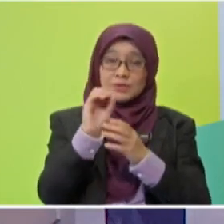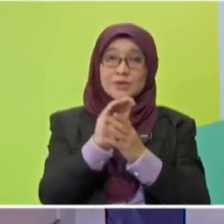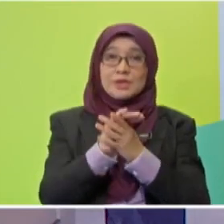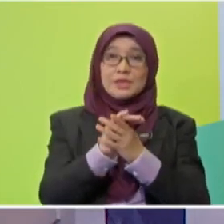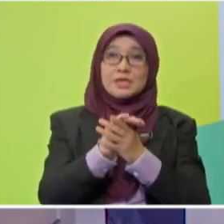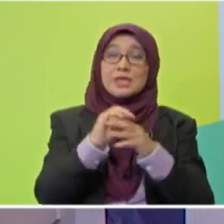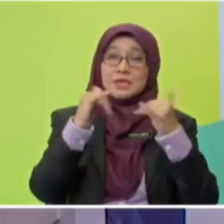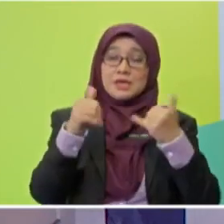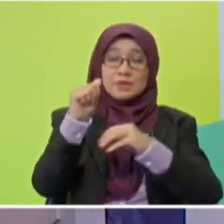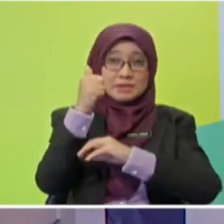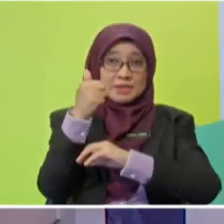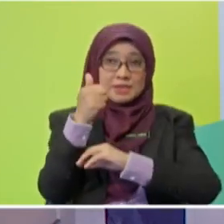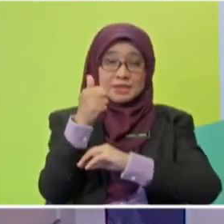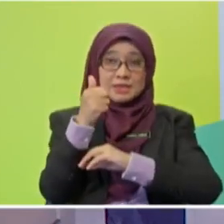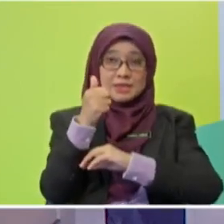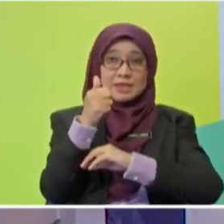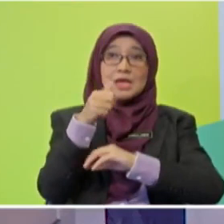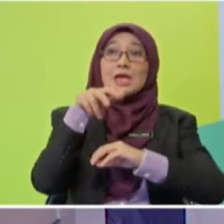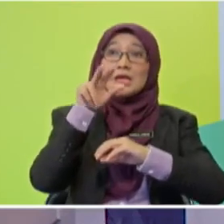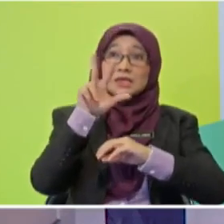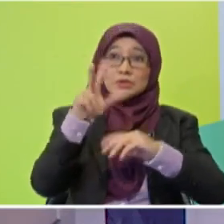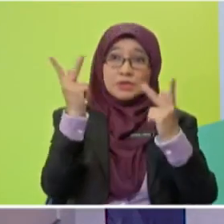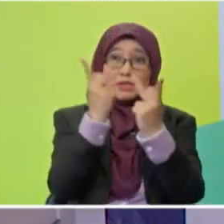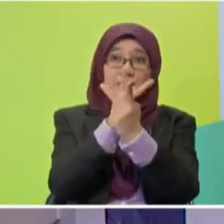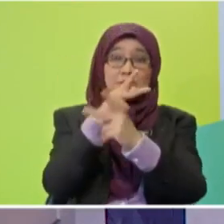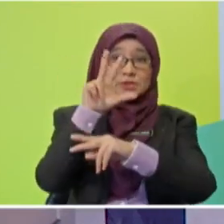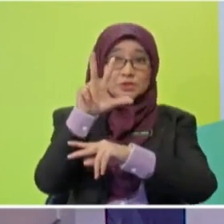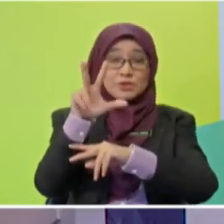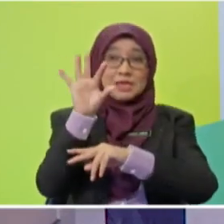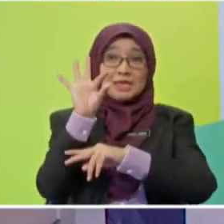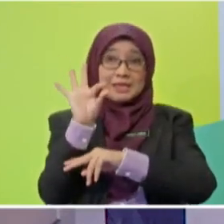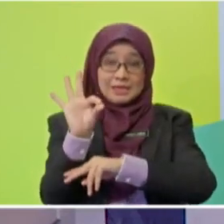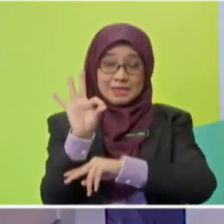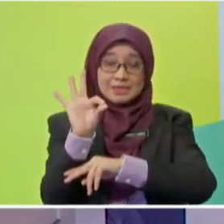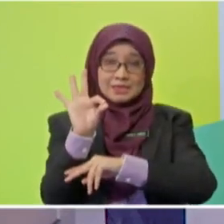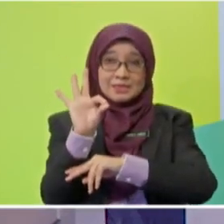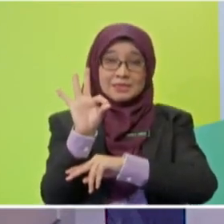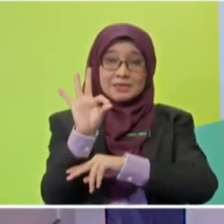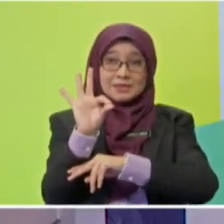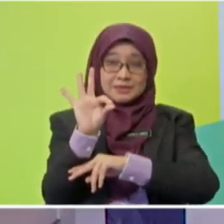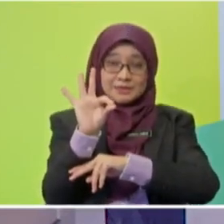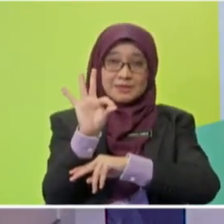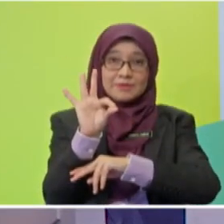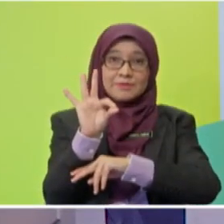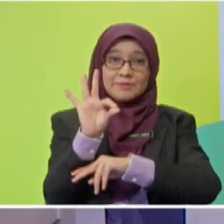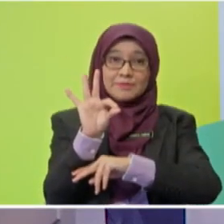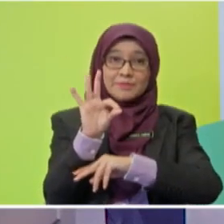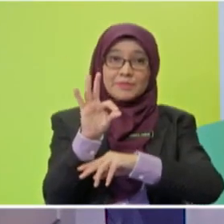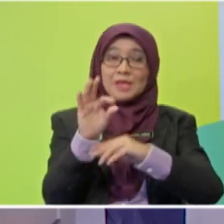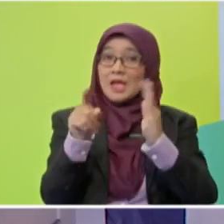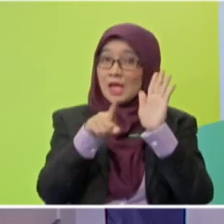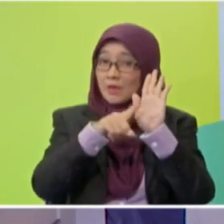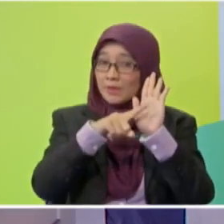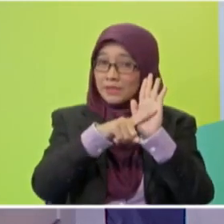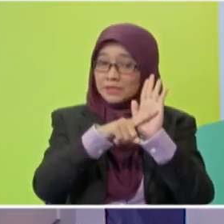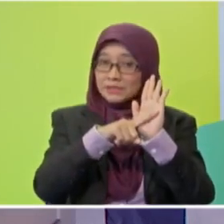10. Right. What we can put there? Divide by 3 equals to Yes, 3. 3 3 times 3 is 9. You Yeah. minus 9.